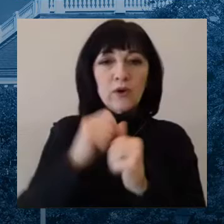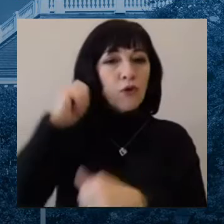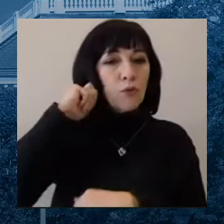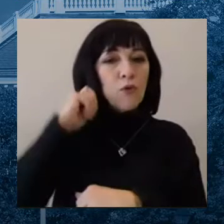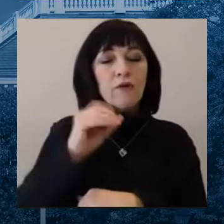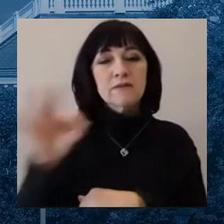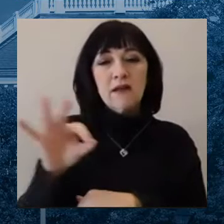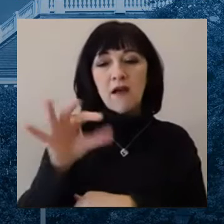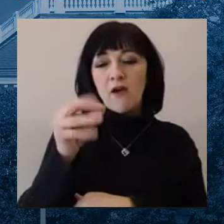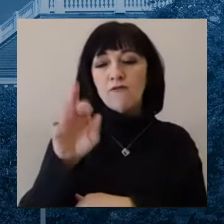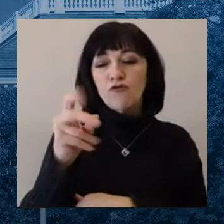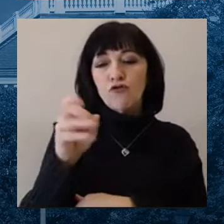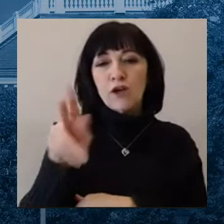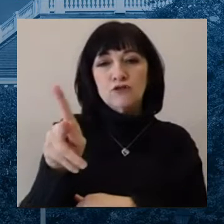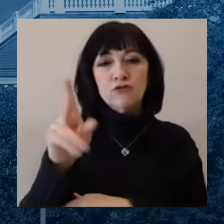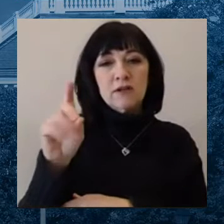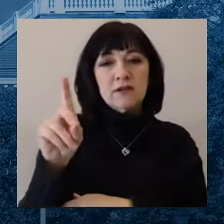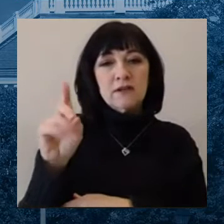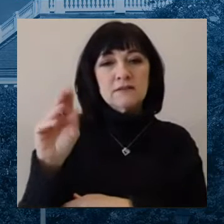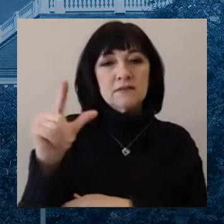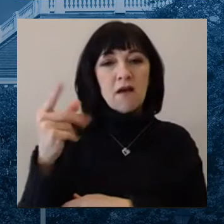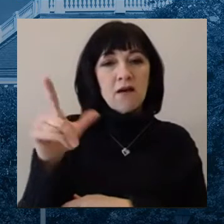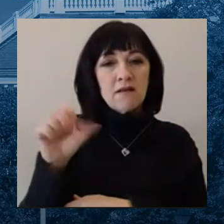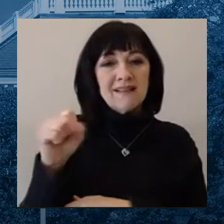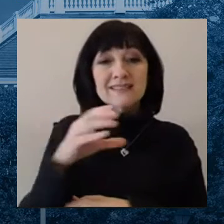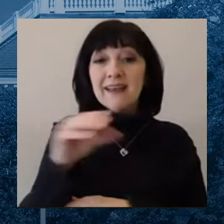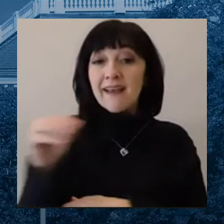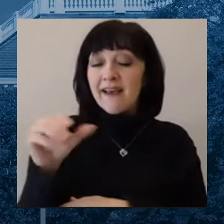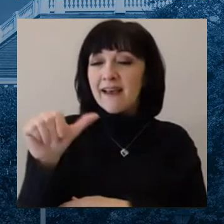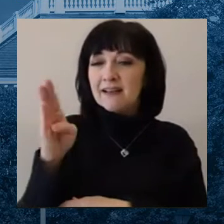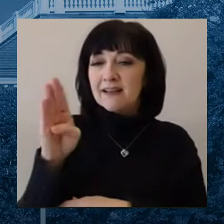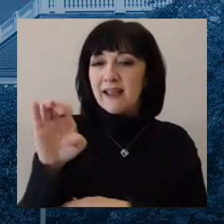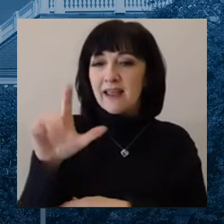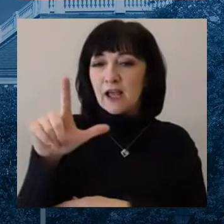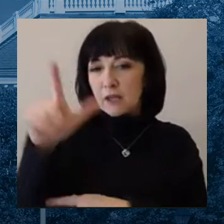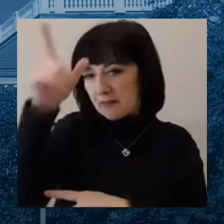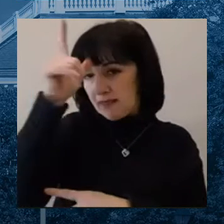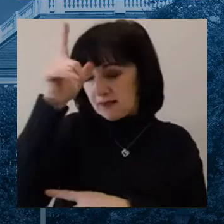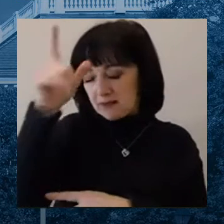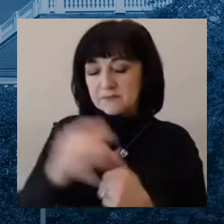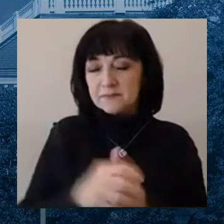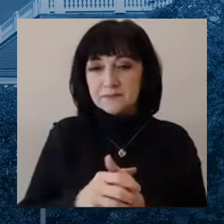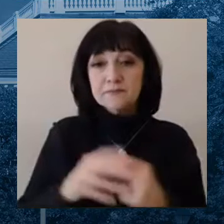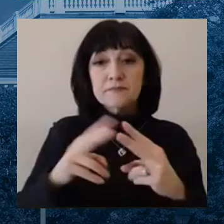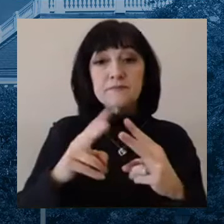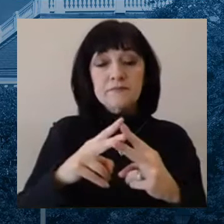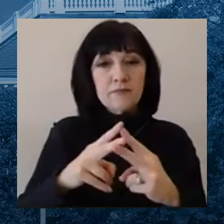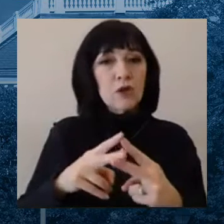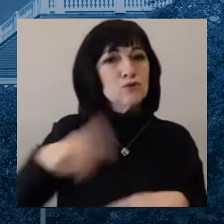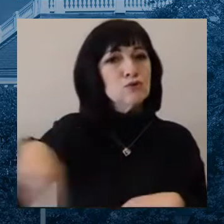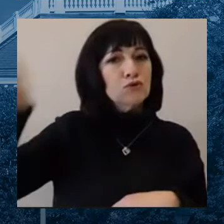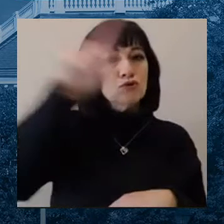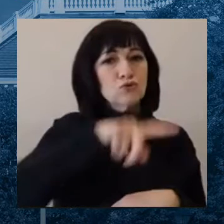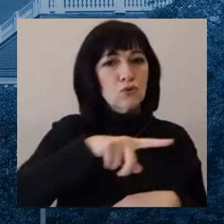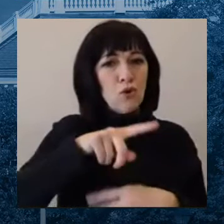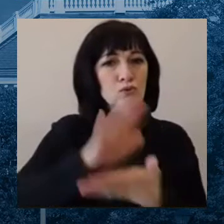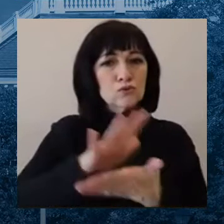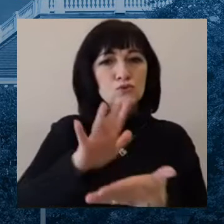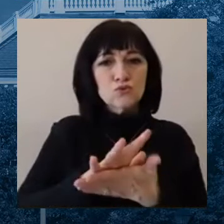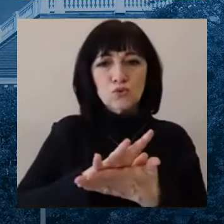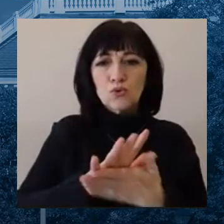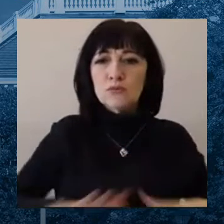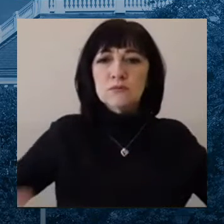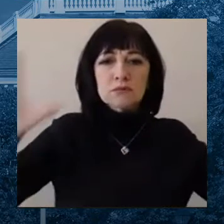and Abraham Lincoln. Black schools and communities nationwide celebrated Negro History Week